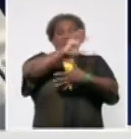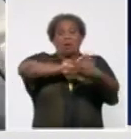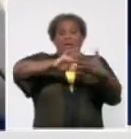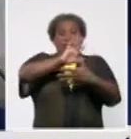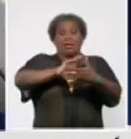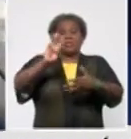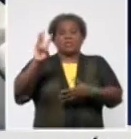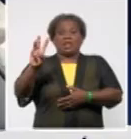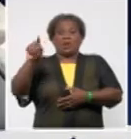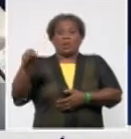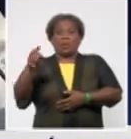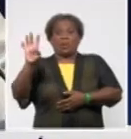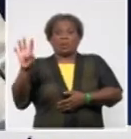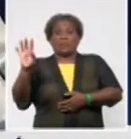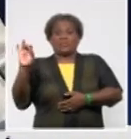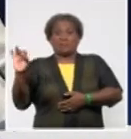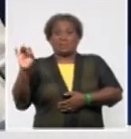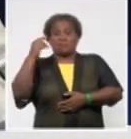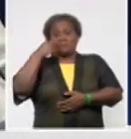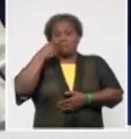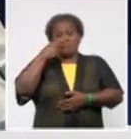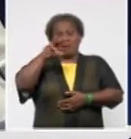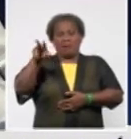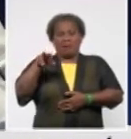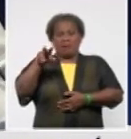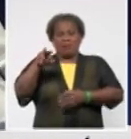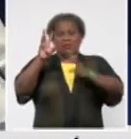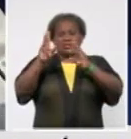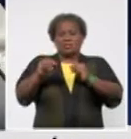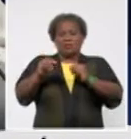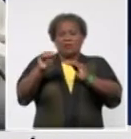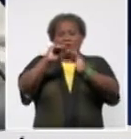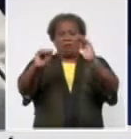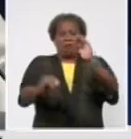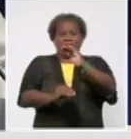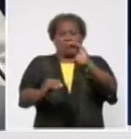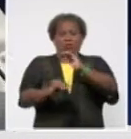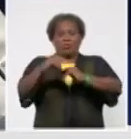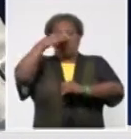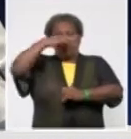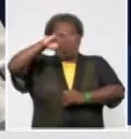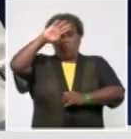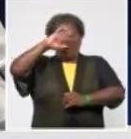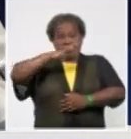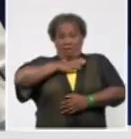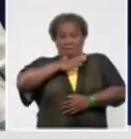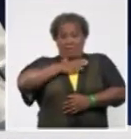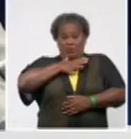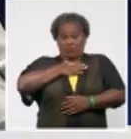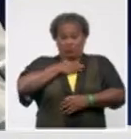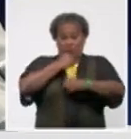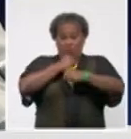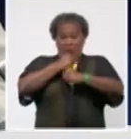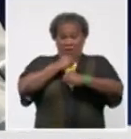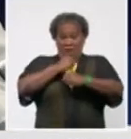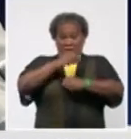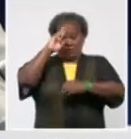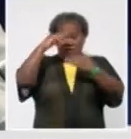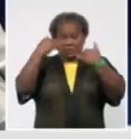since we were to prevent any fatalities. We always mention the 2 evacuated patients at the start of the